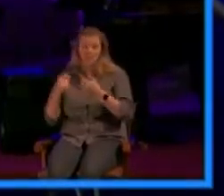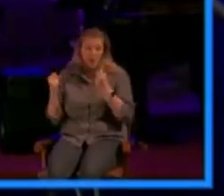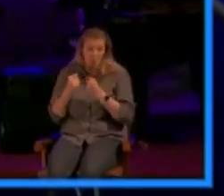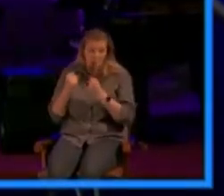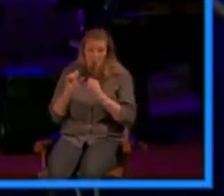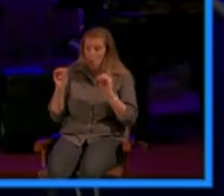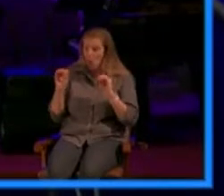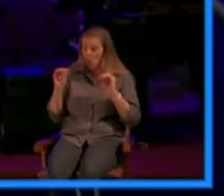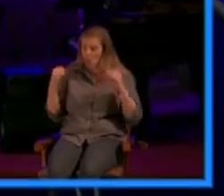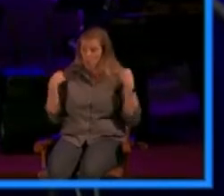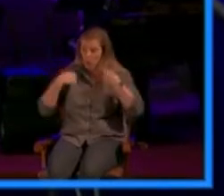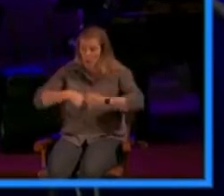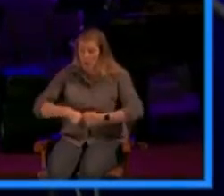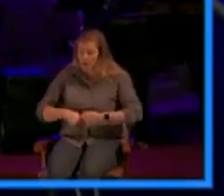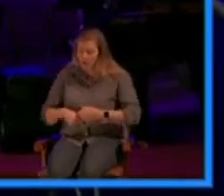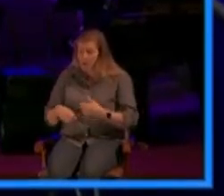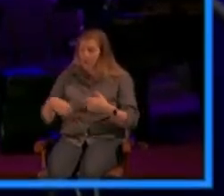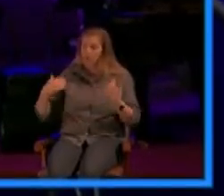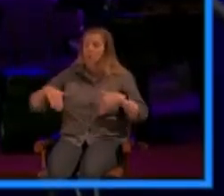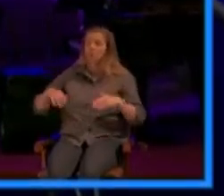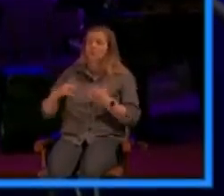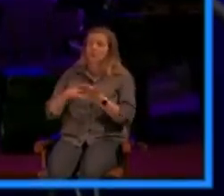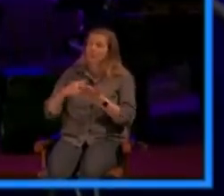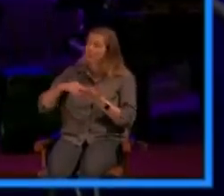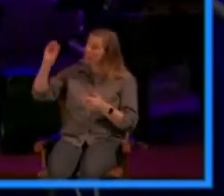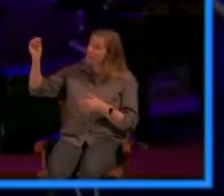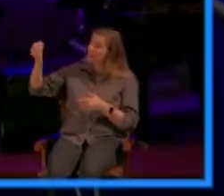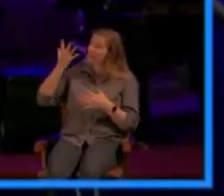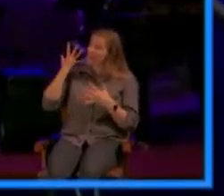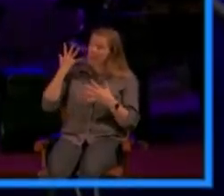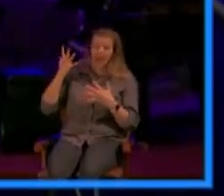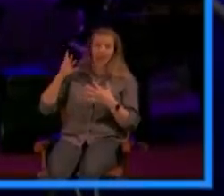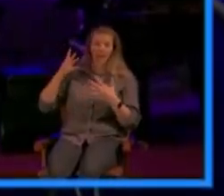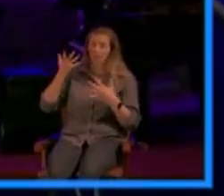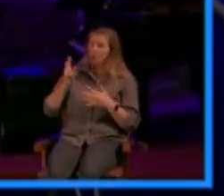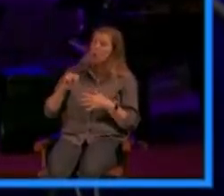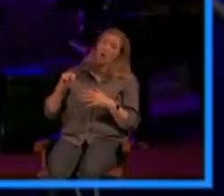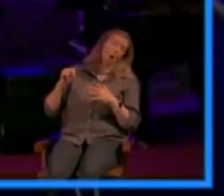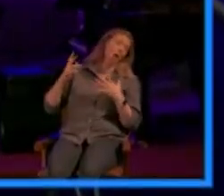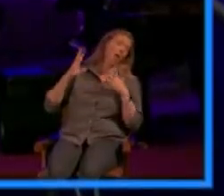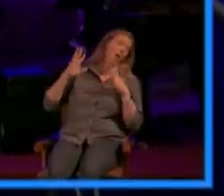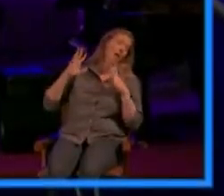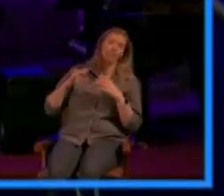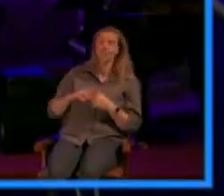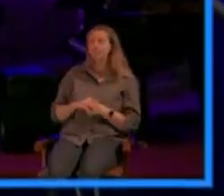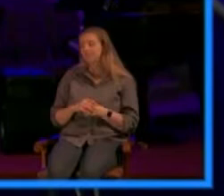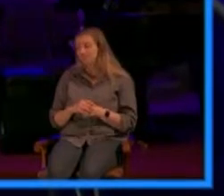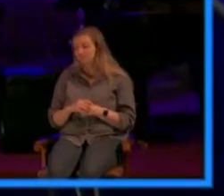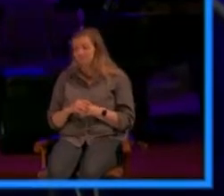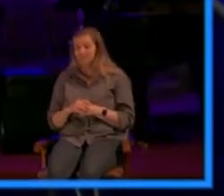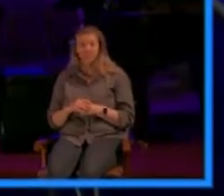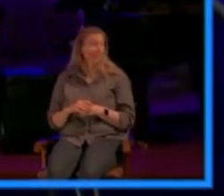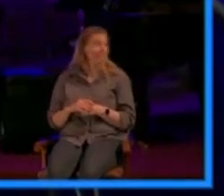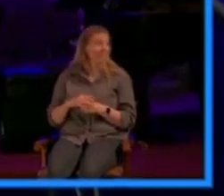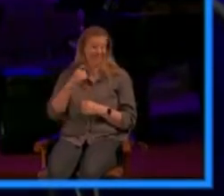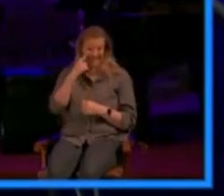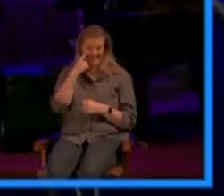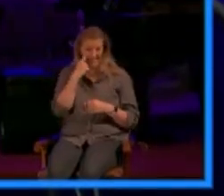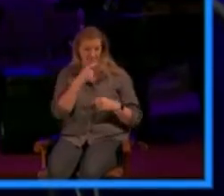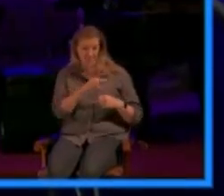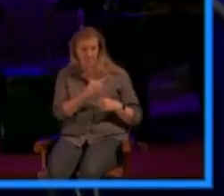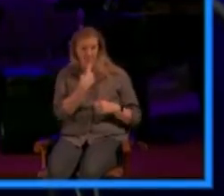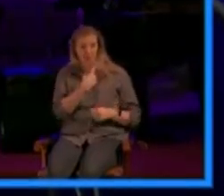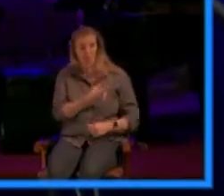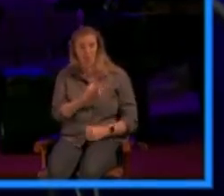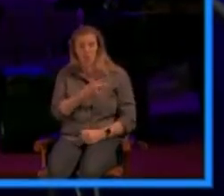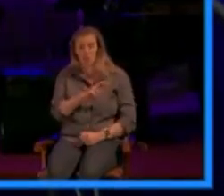last line. Brother Ralph Carter was in the first service, so I kind of pointed this at Dr. Carter when I said this, having been the pastor here for many,